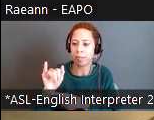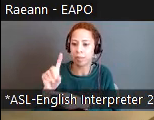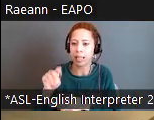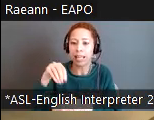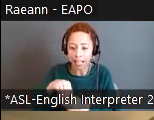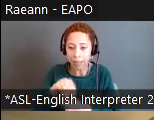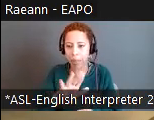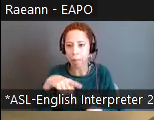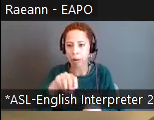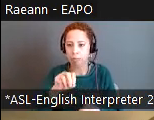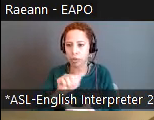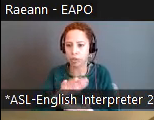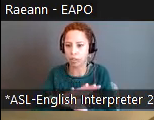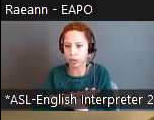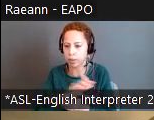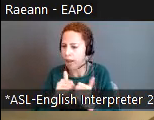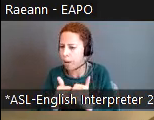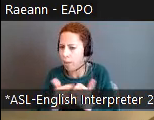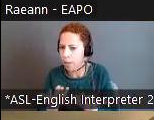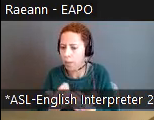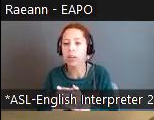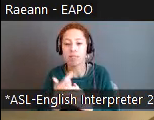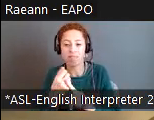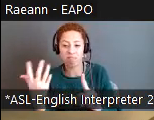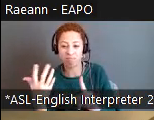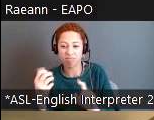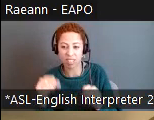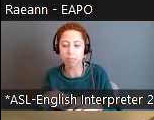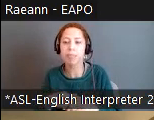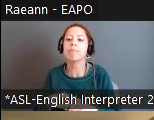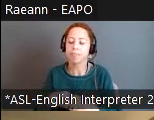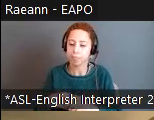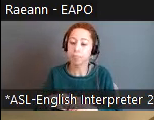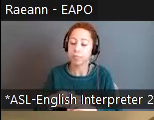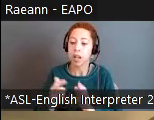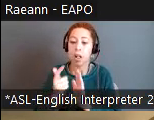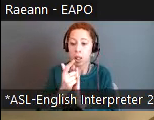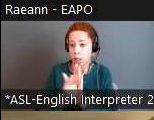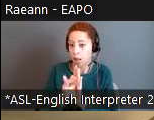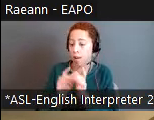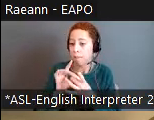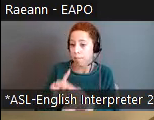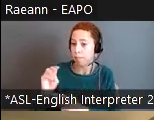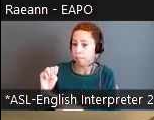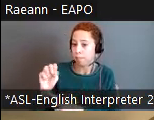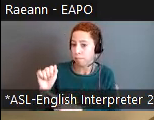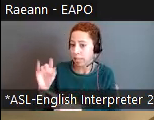to just elaborate? Yes, so the law surrounding medical assistance in